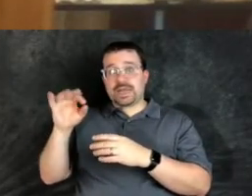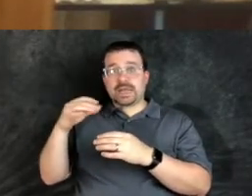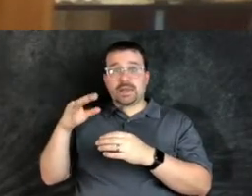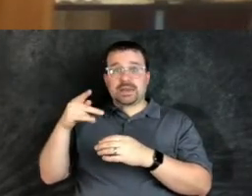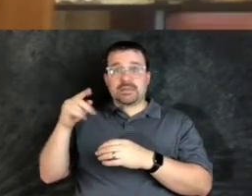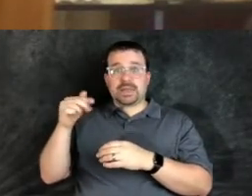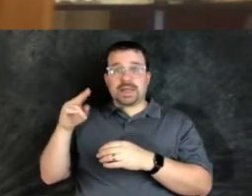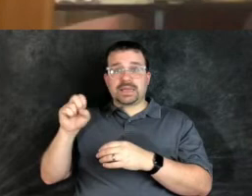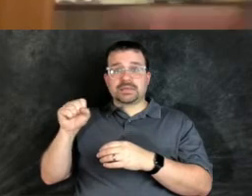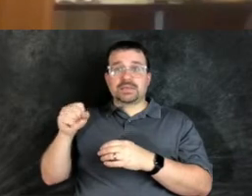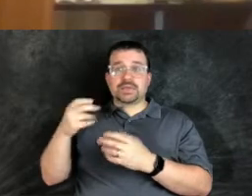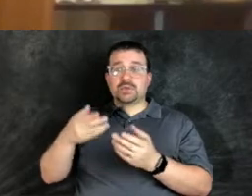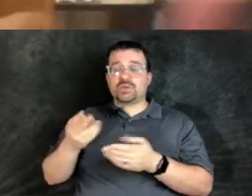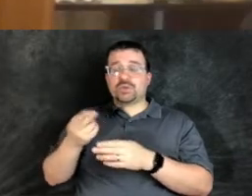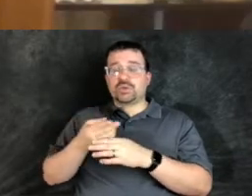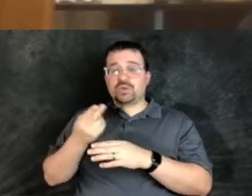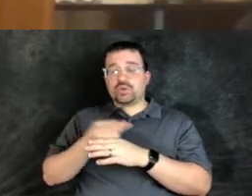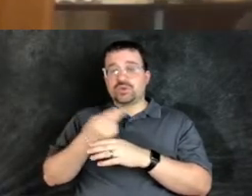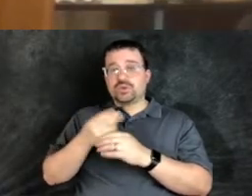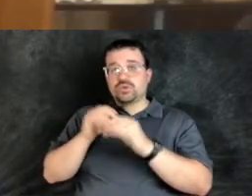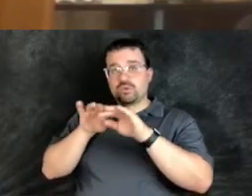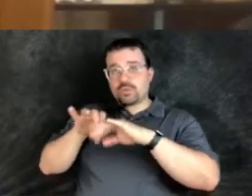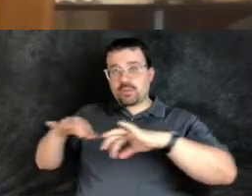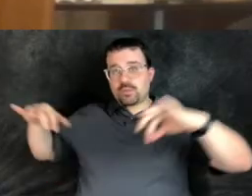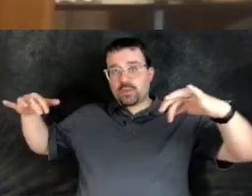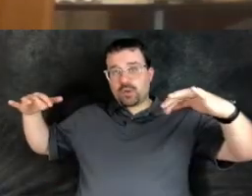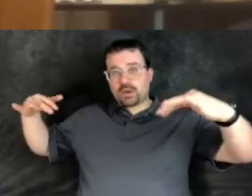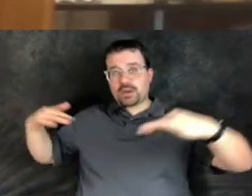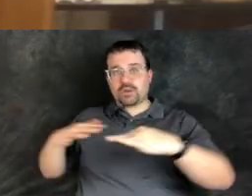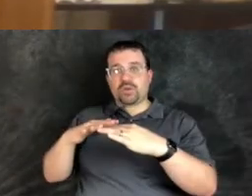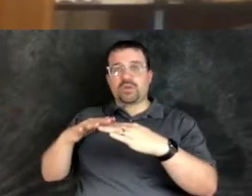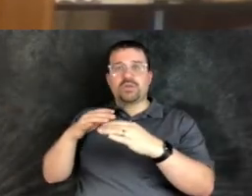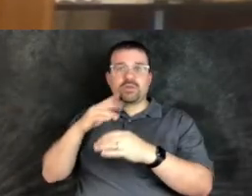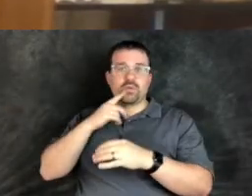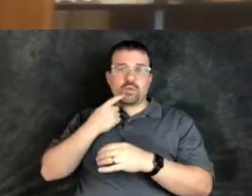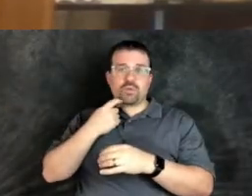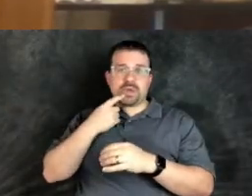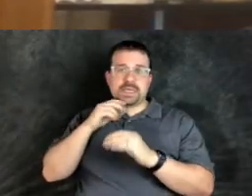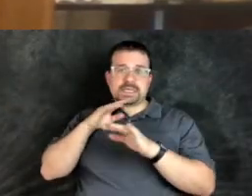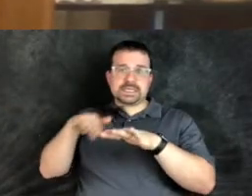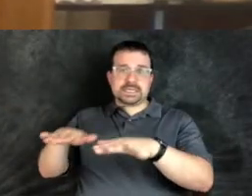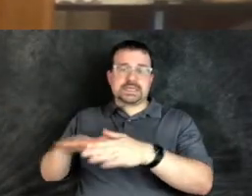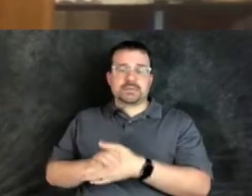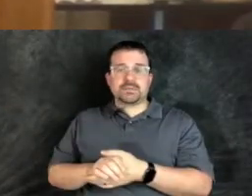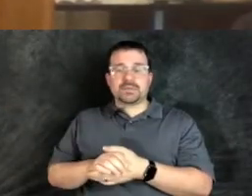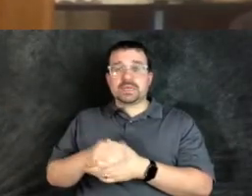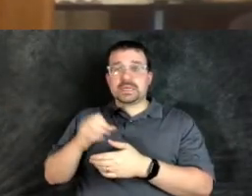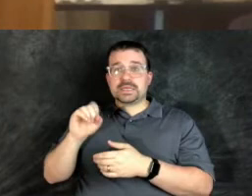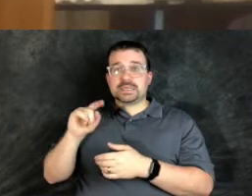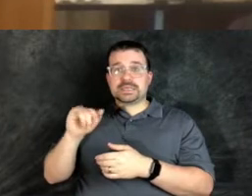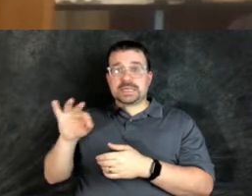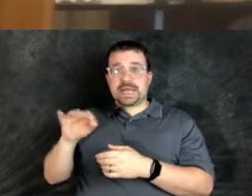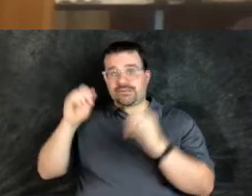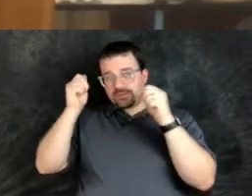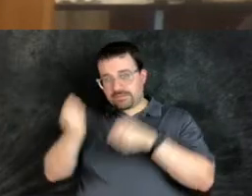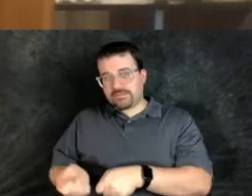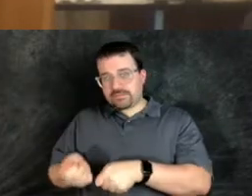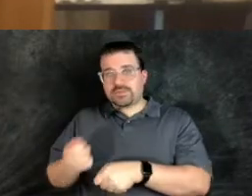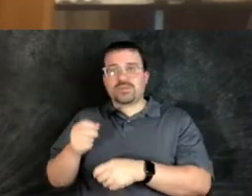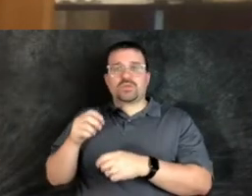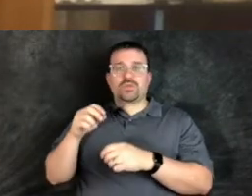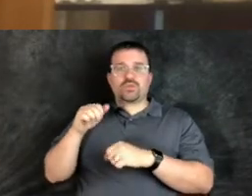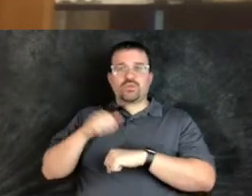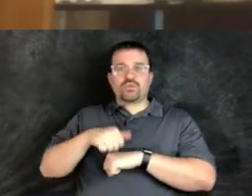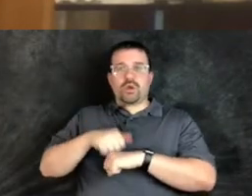to part and return the Red Sea over the Egyptian armies. The staff struck the rock and the water poured